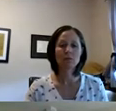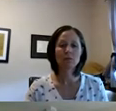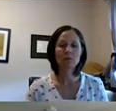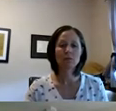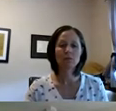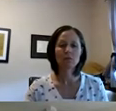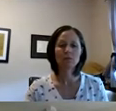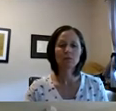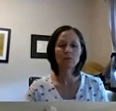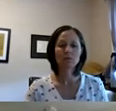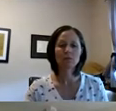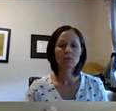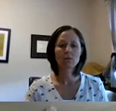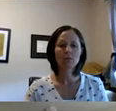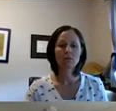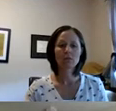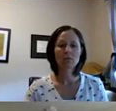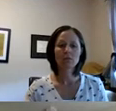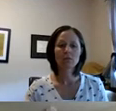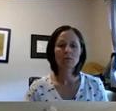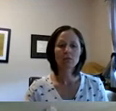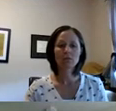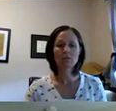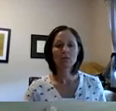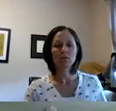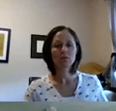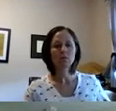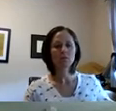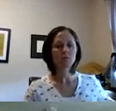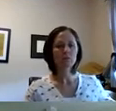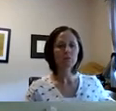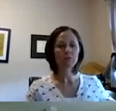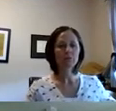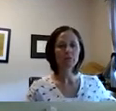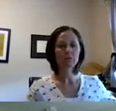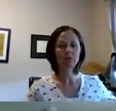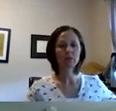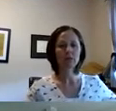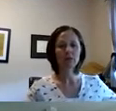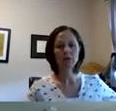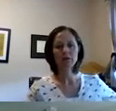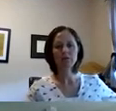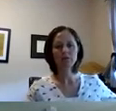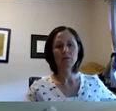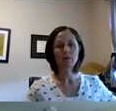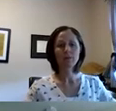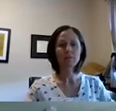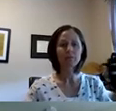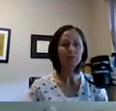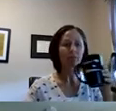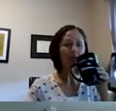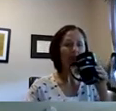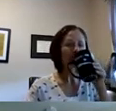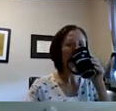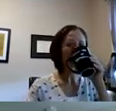I should also mention that my co-worker Sherry Cosell is in the attendee list, and our executive director Jim Spears